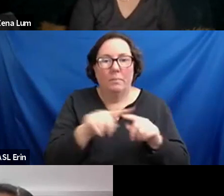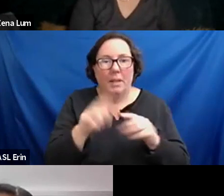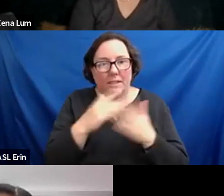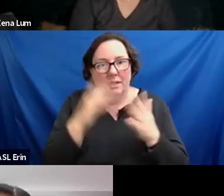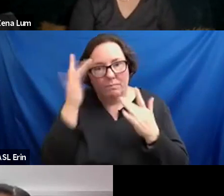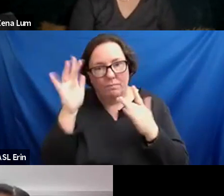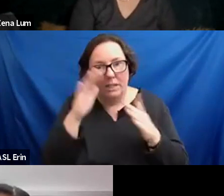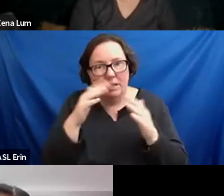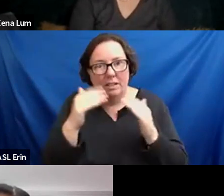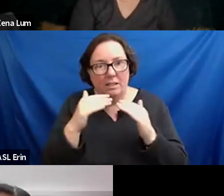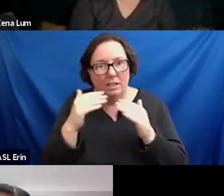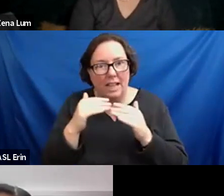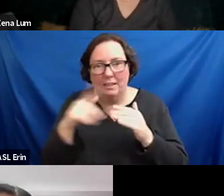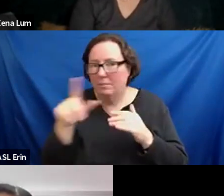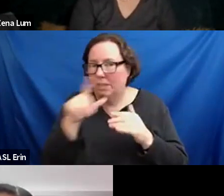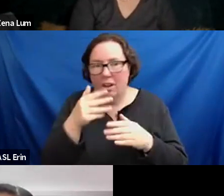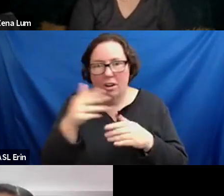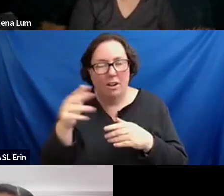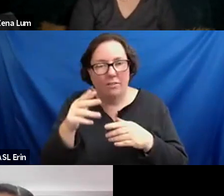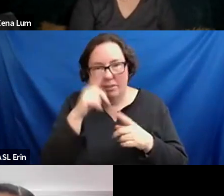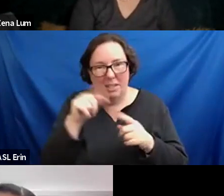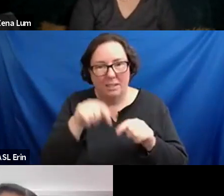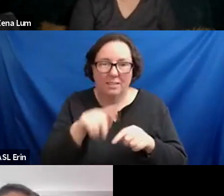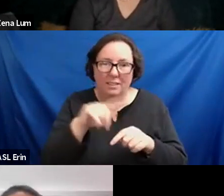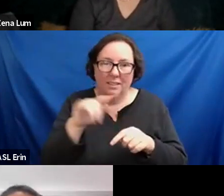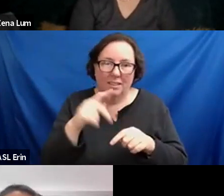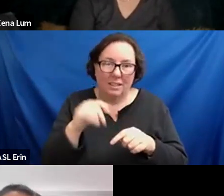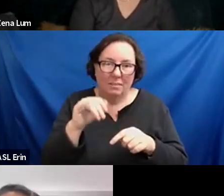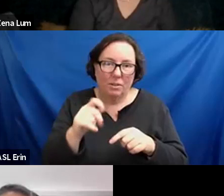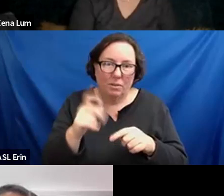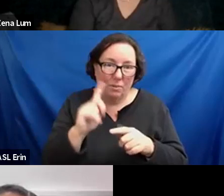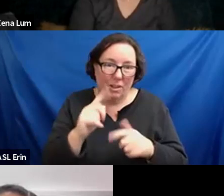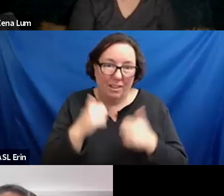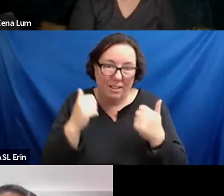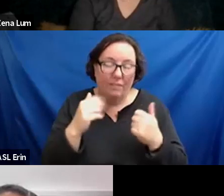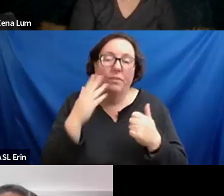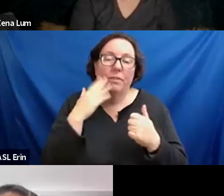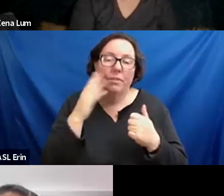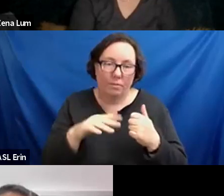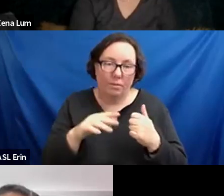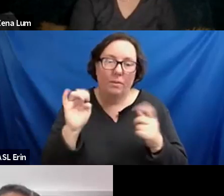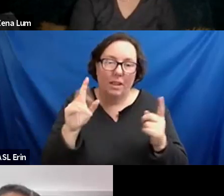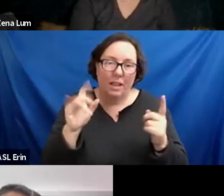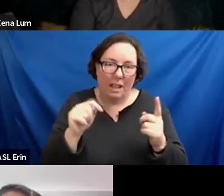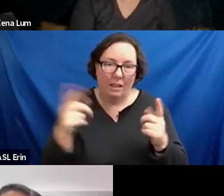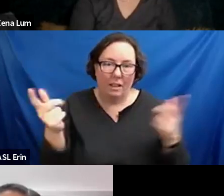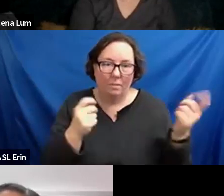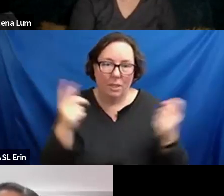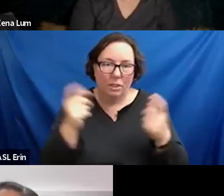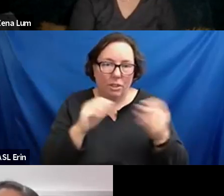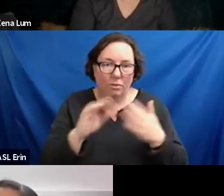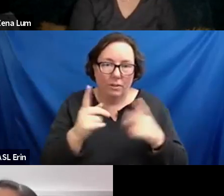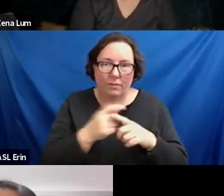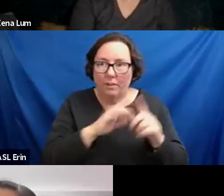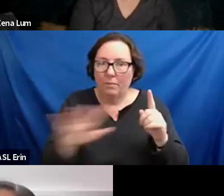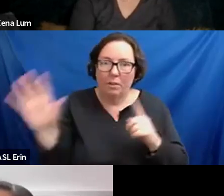were not offered invitations merely because of the zip code in which they live. As you may know, the Elliott draws students from many of